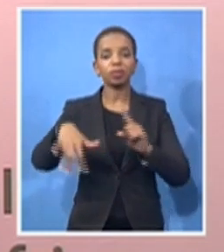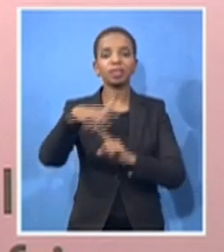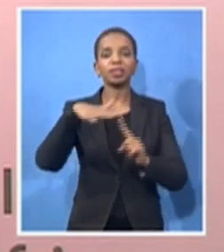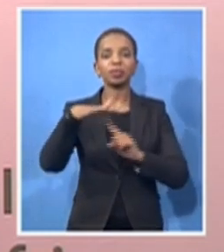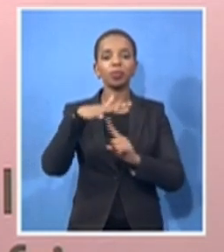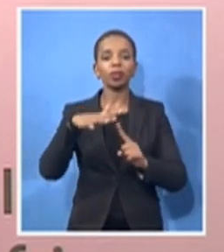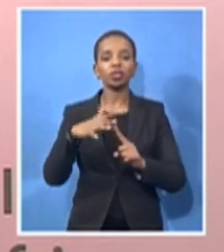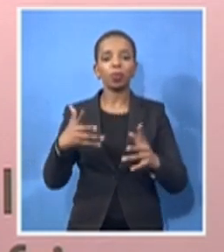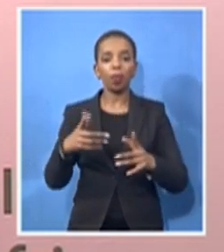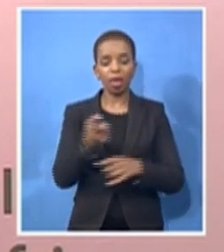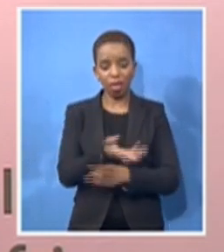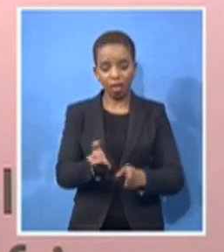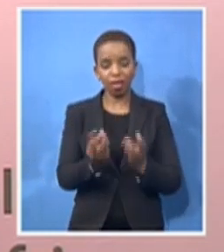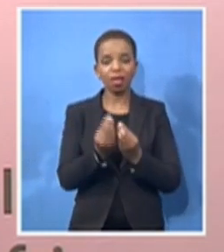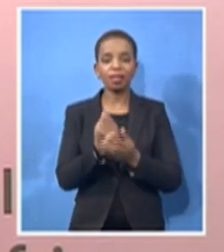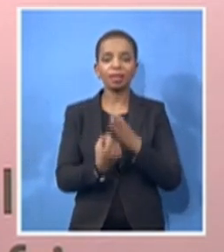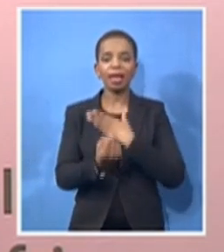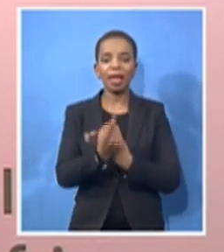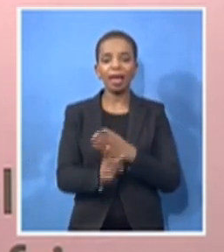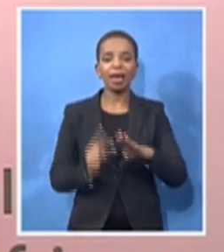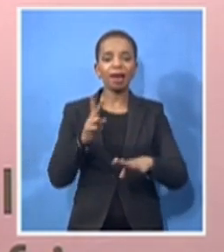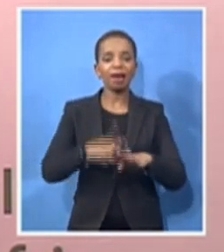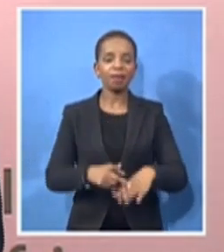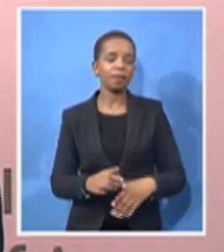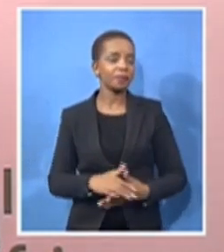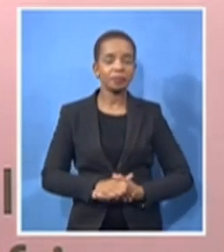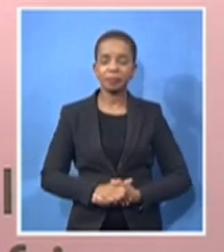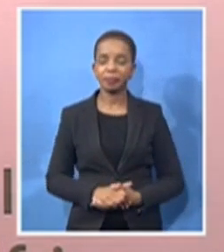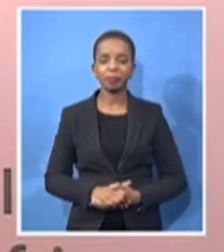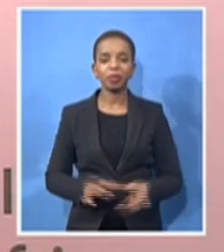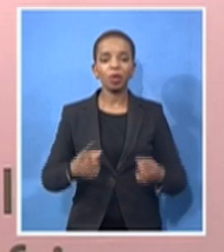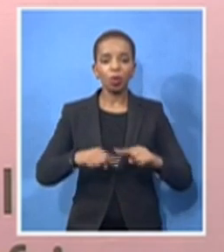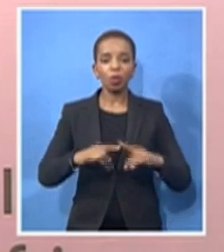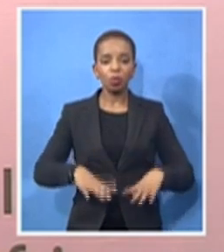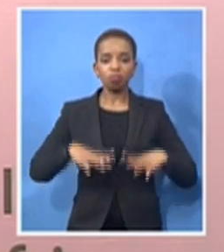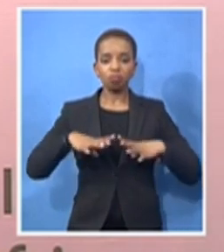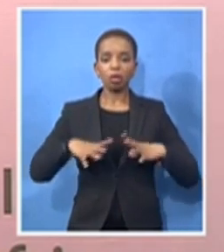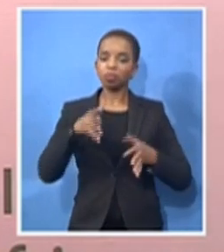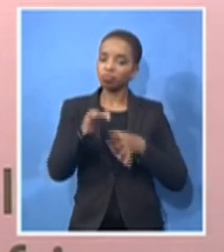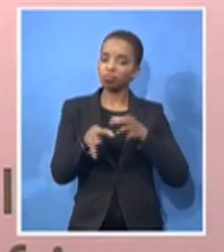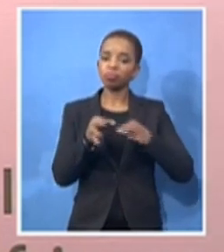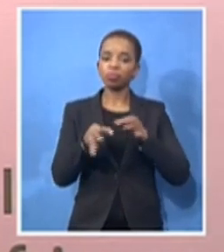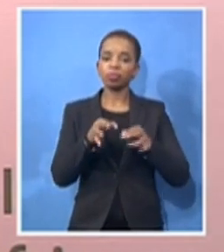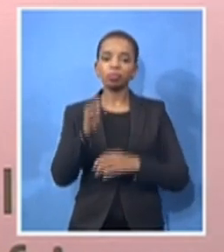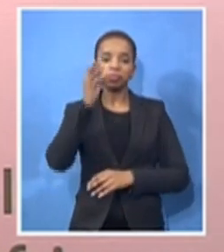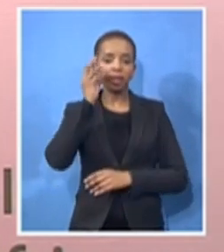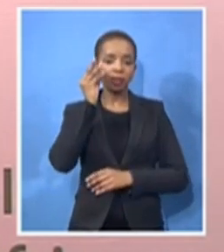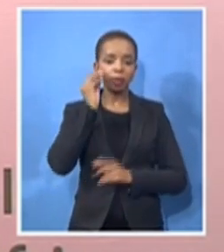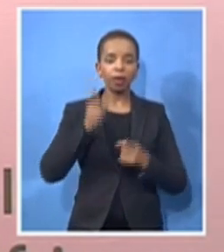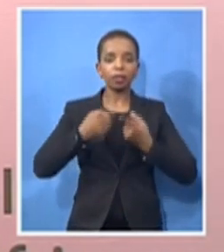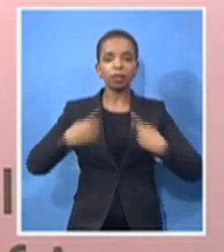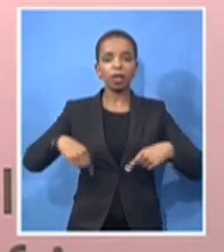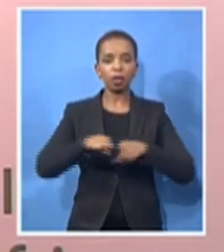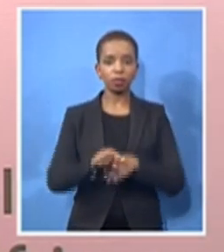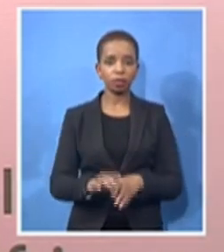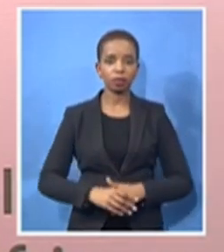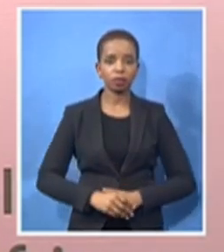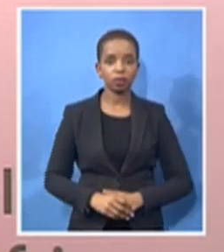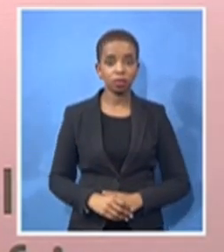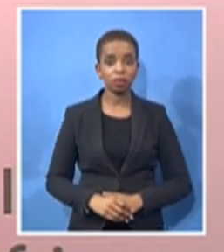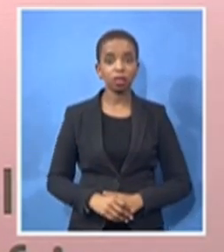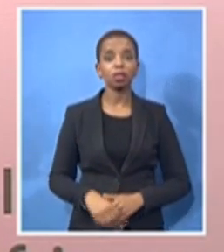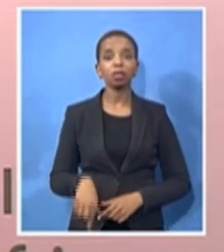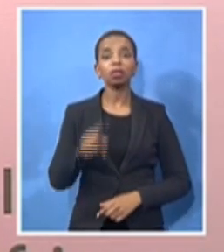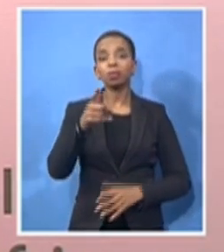but not experience. And therefore, you would notice at this stage that people all over the